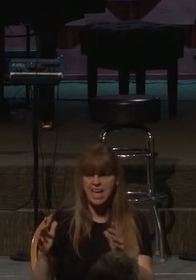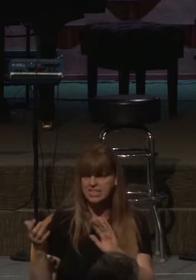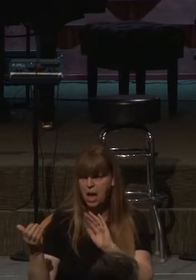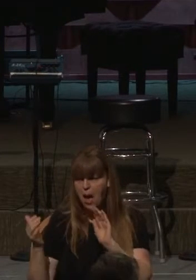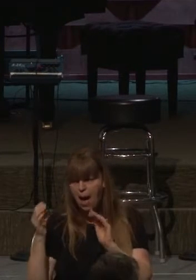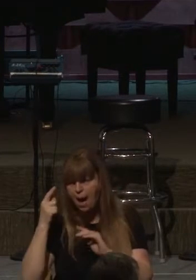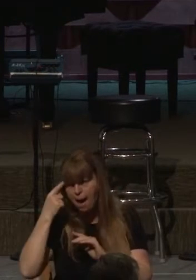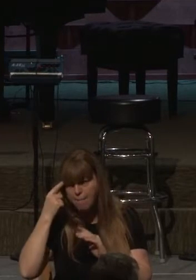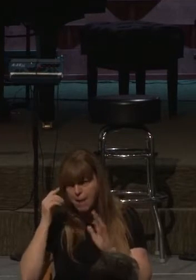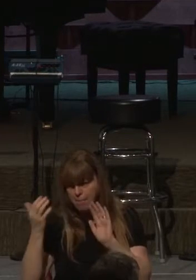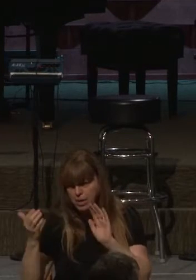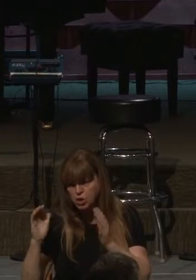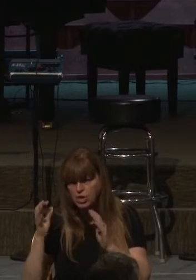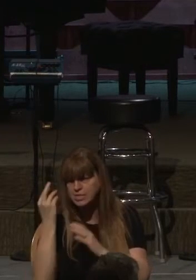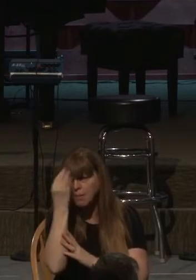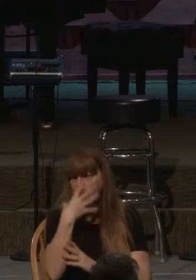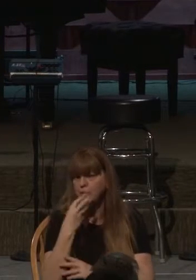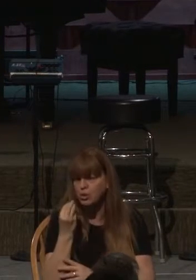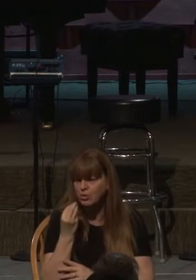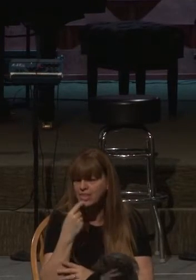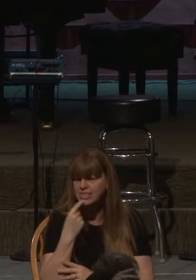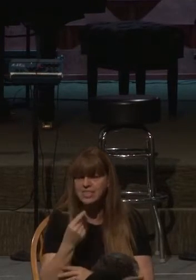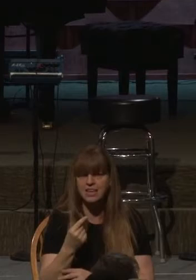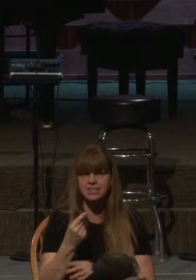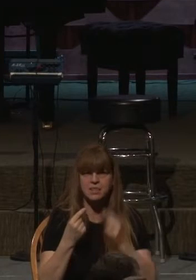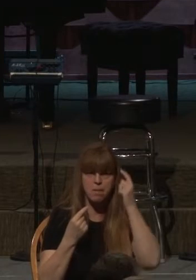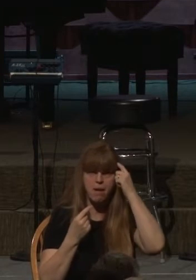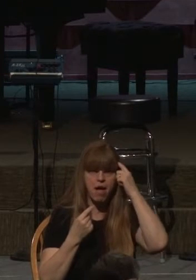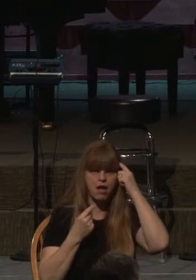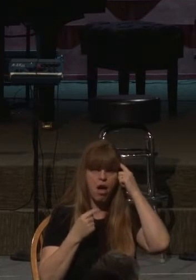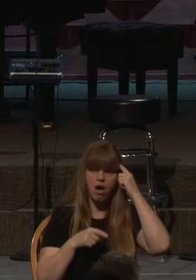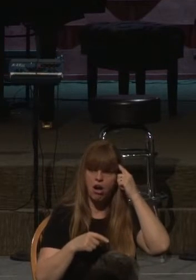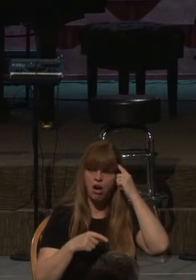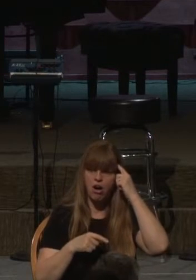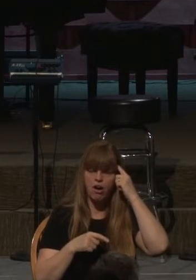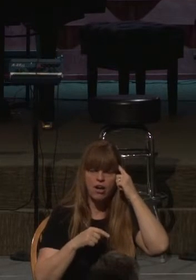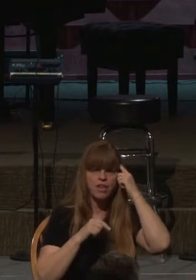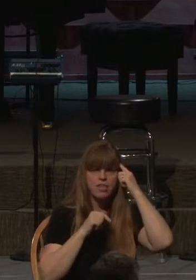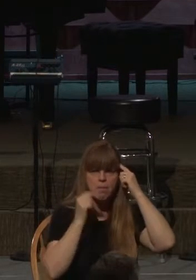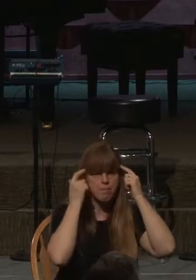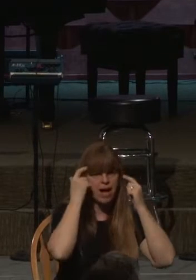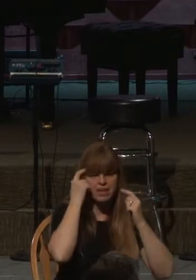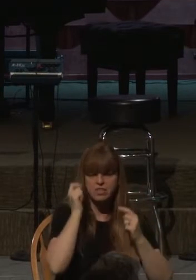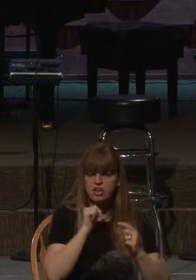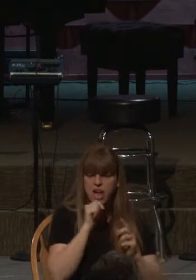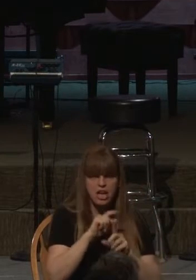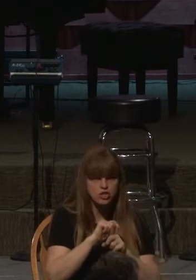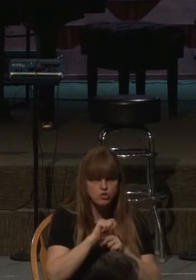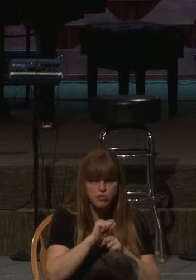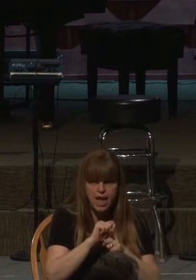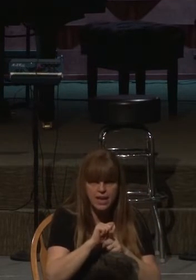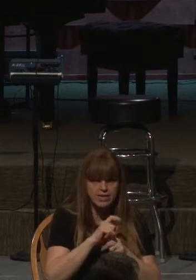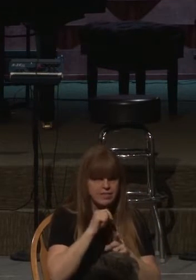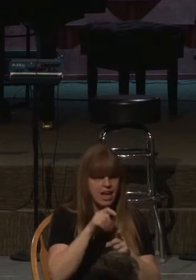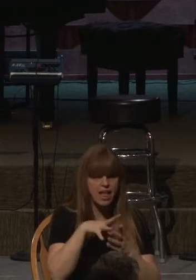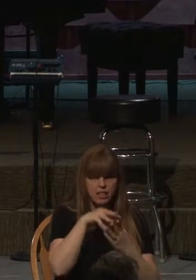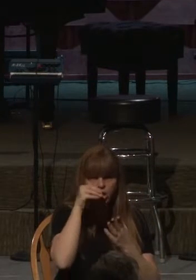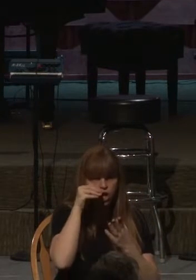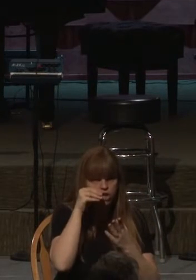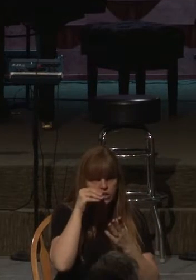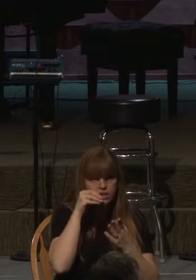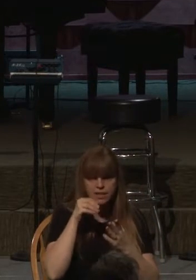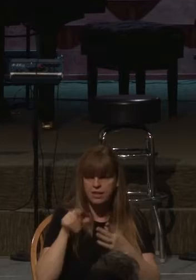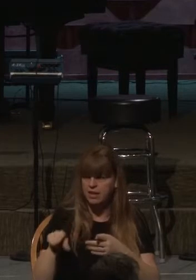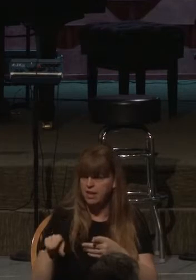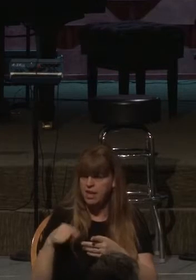appearance of beauty says to their minds that are yet unlearned and untrained that it has greater value because of its